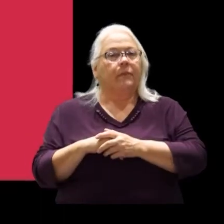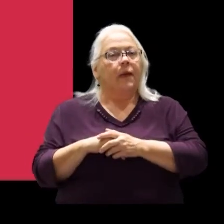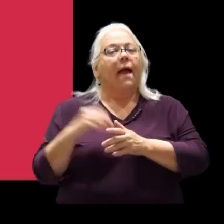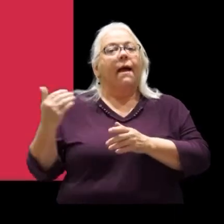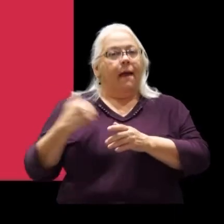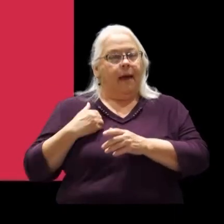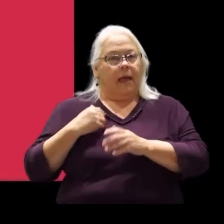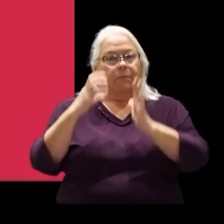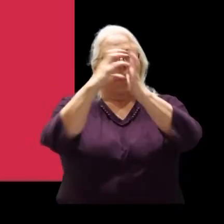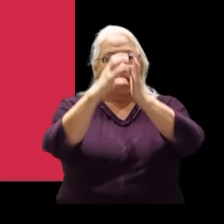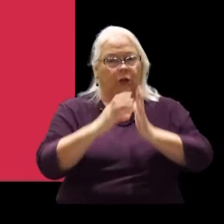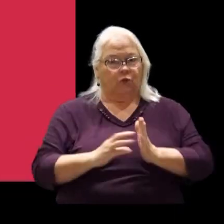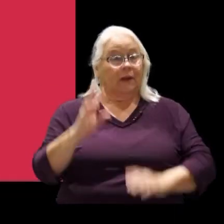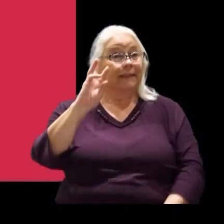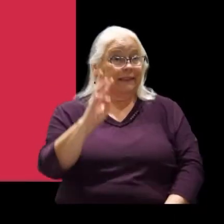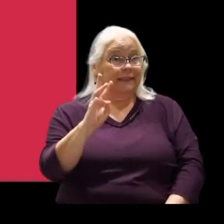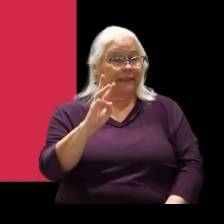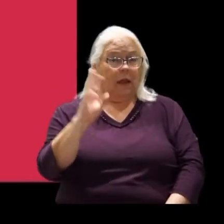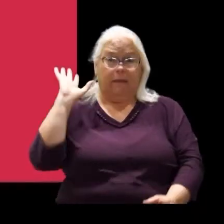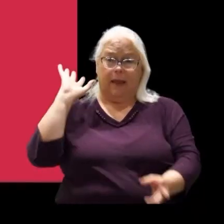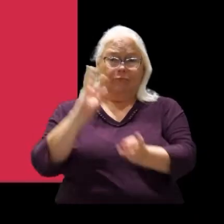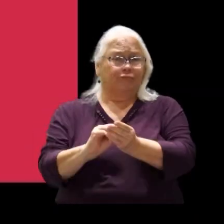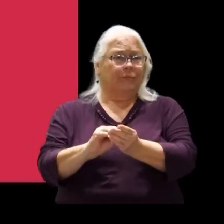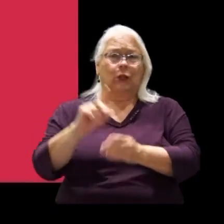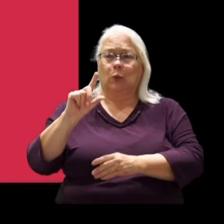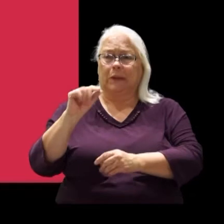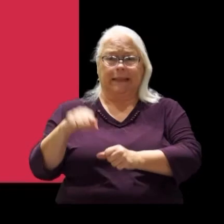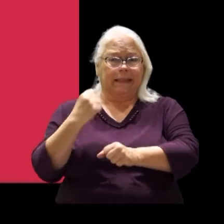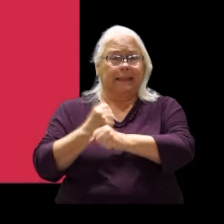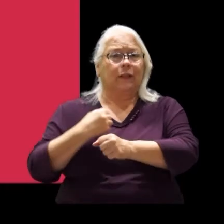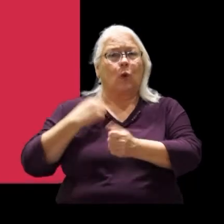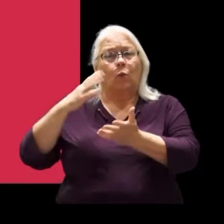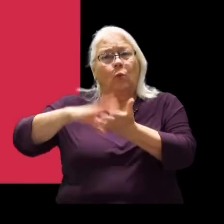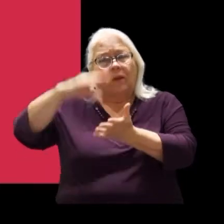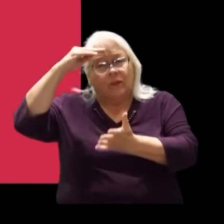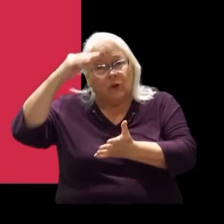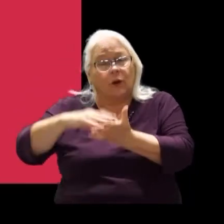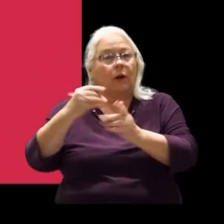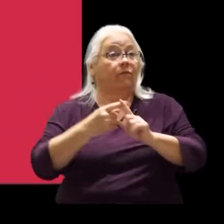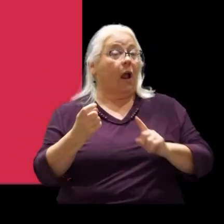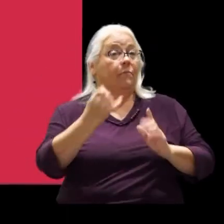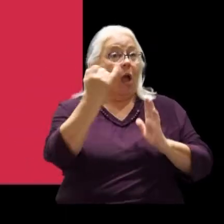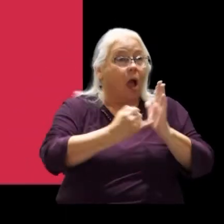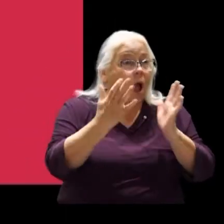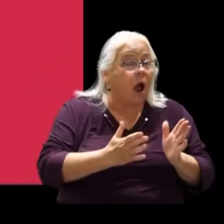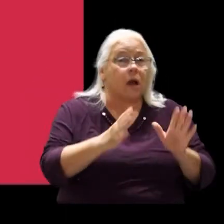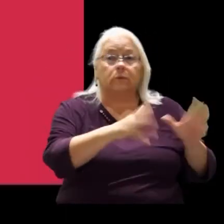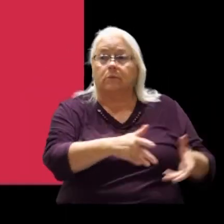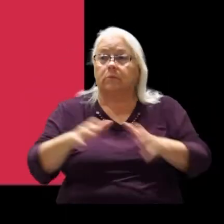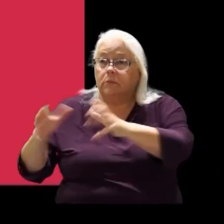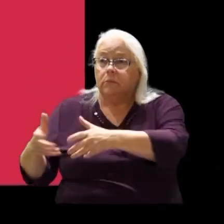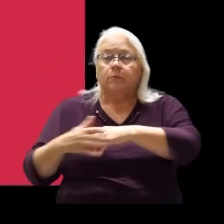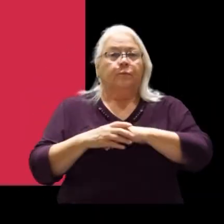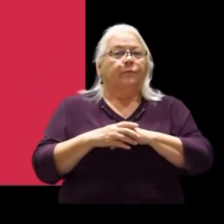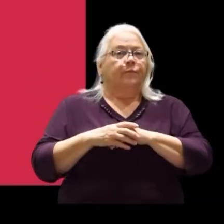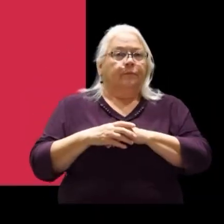training unit reflects more than 2 decades of experience and input from artists that we've worked with, from our staff, and it's provided a